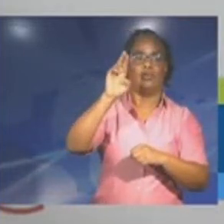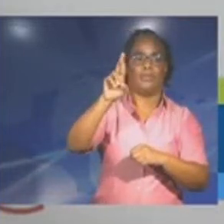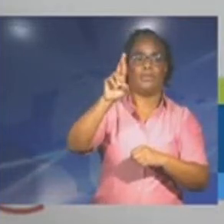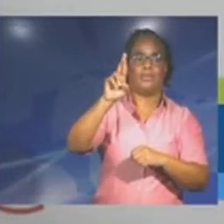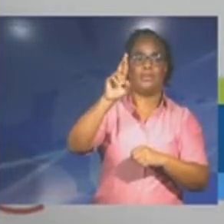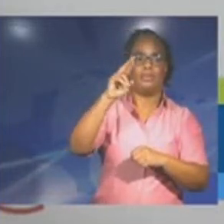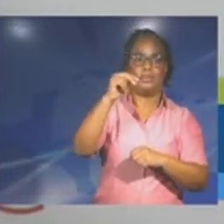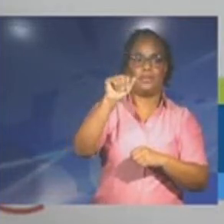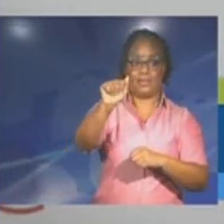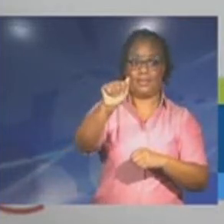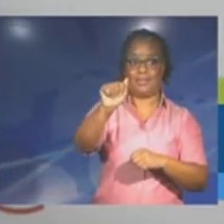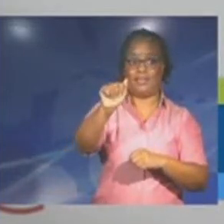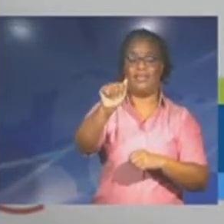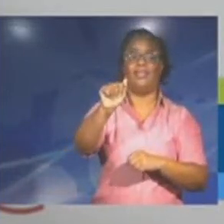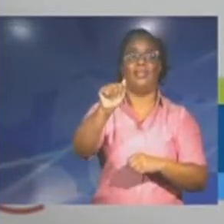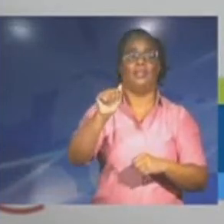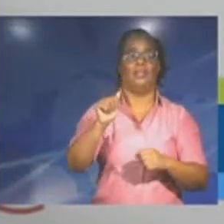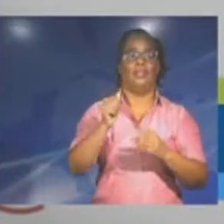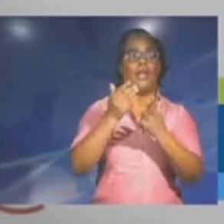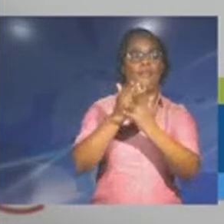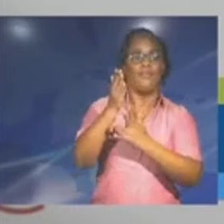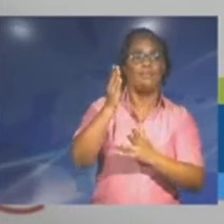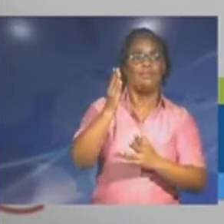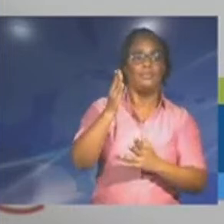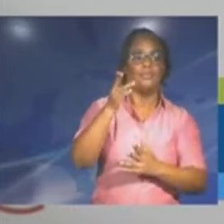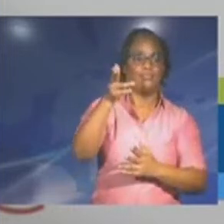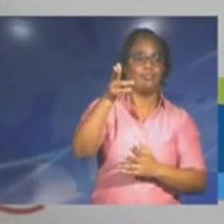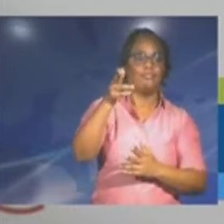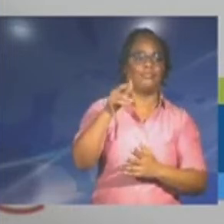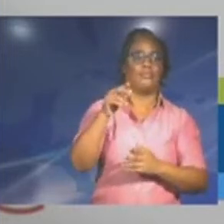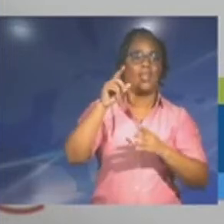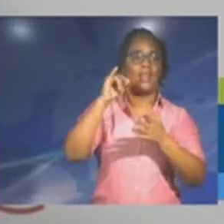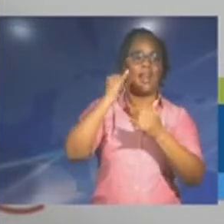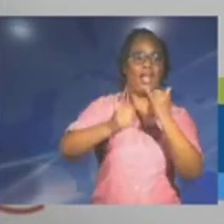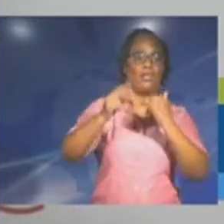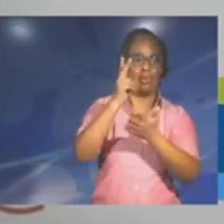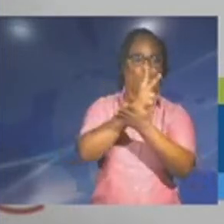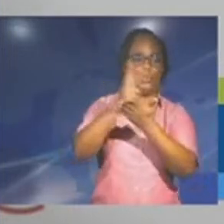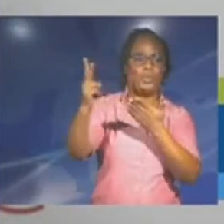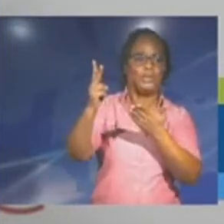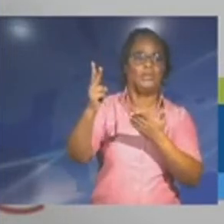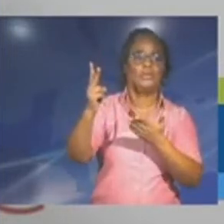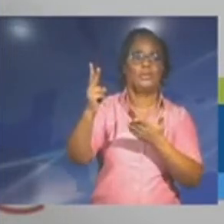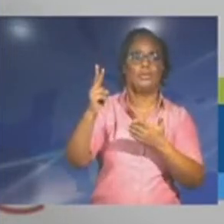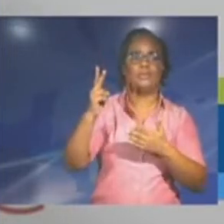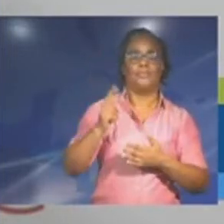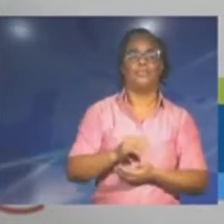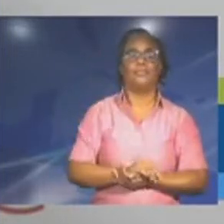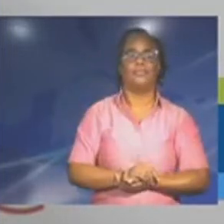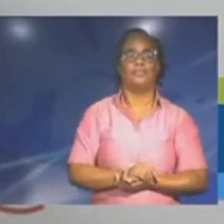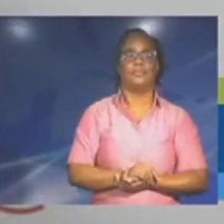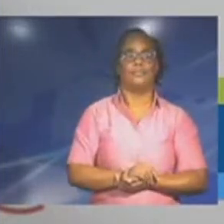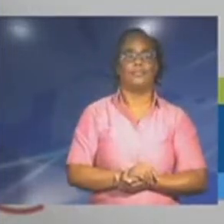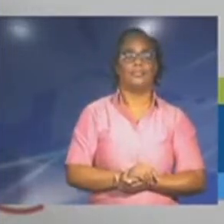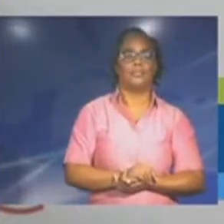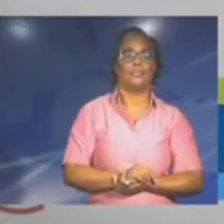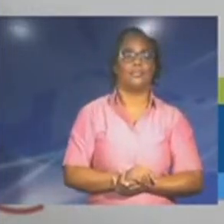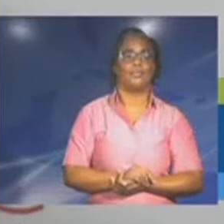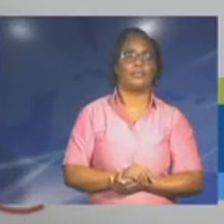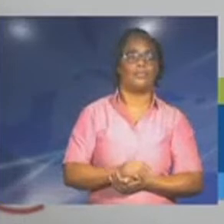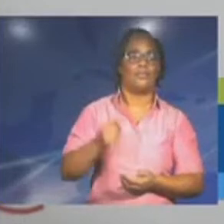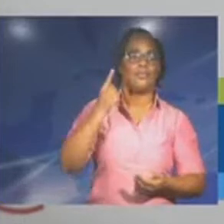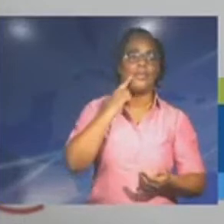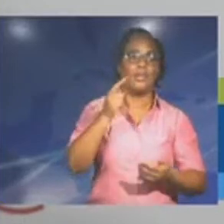data now. What we are noticing, as we always do, is the high number of persons presenting with